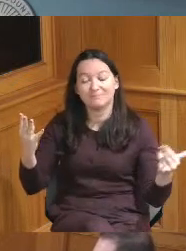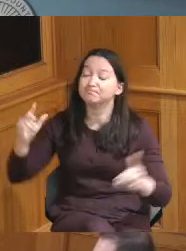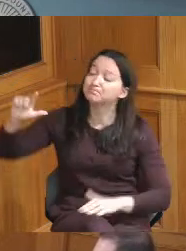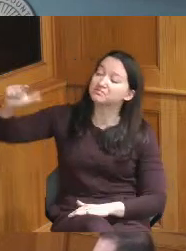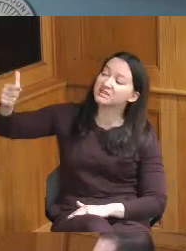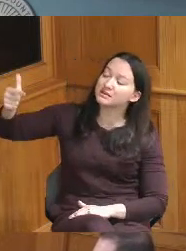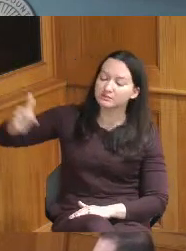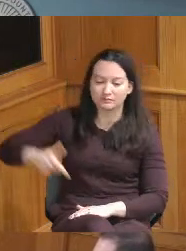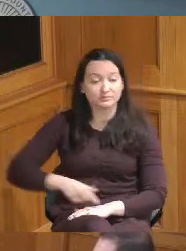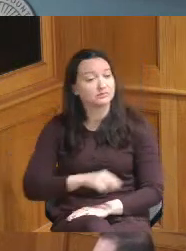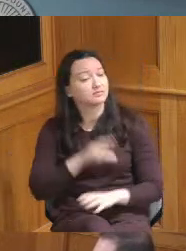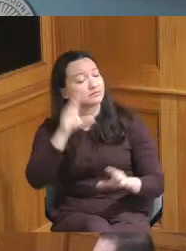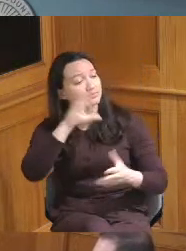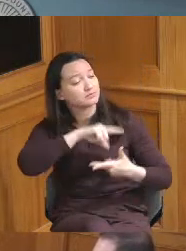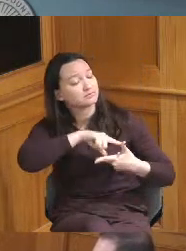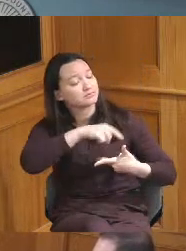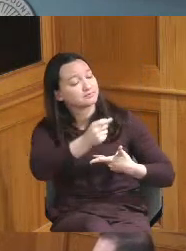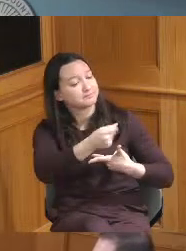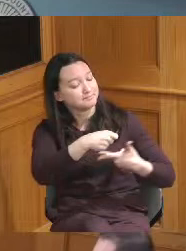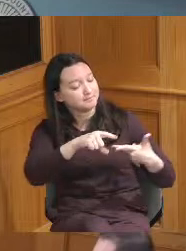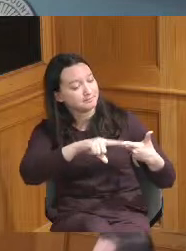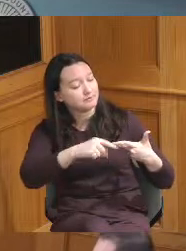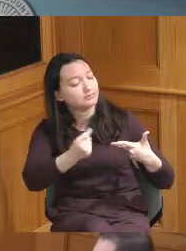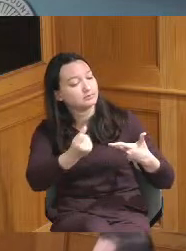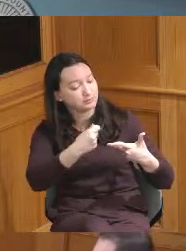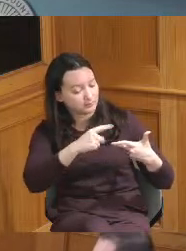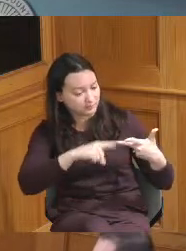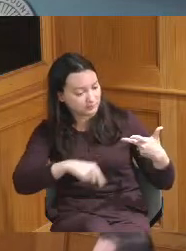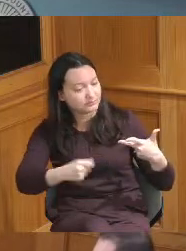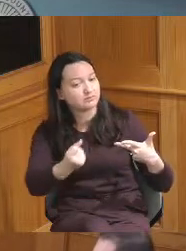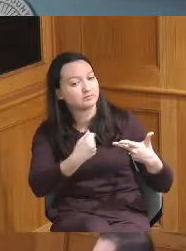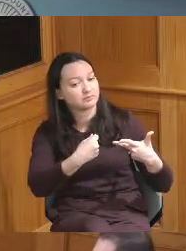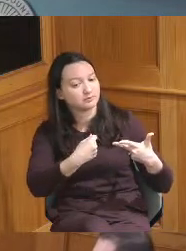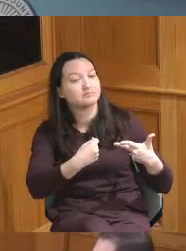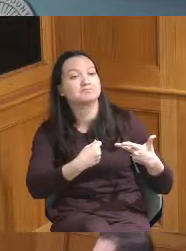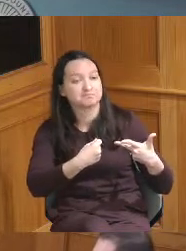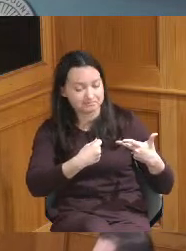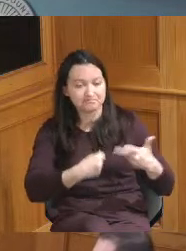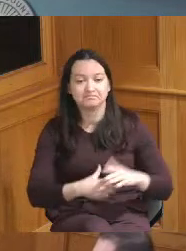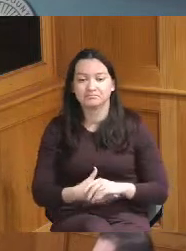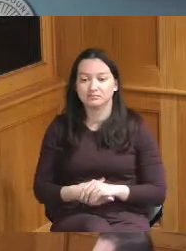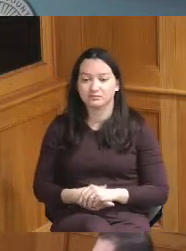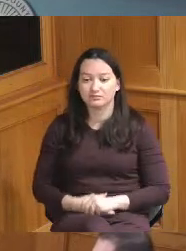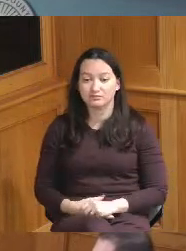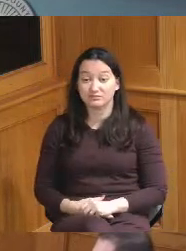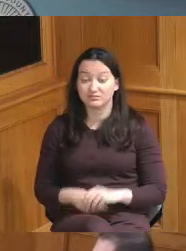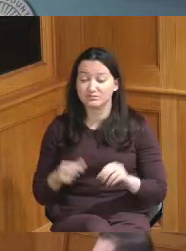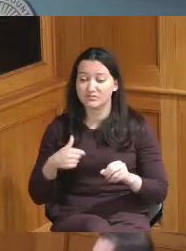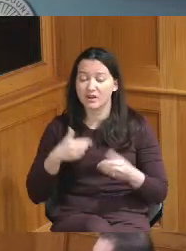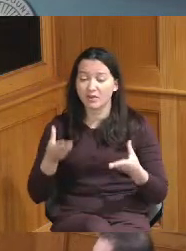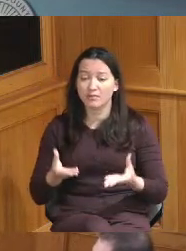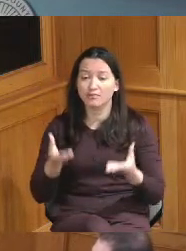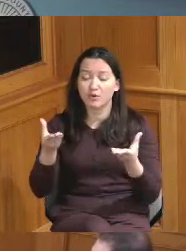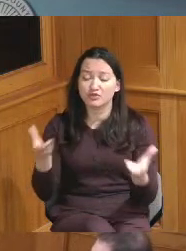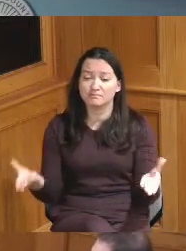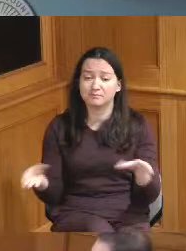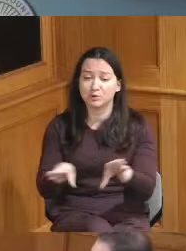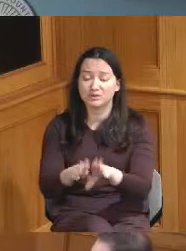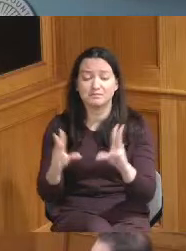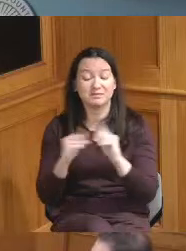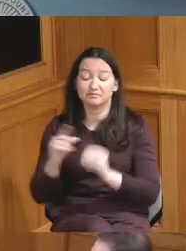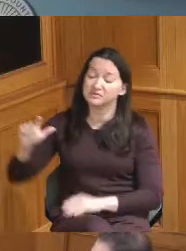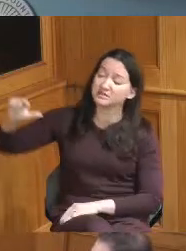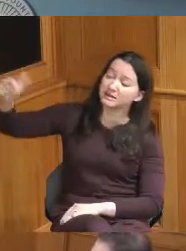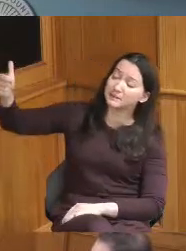Second. Commissioner Reese? Yes. Commissioner Driehaus? Yes. Commissioner Summer Dumas? Yes. I make a motion to adjourn. Second.